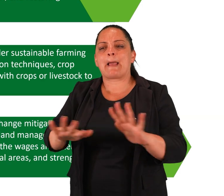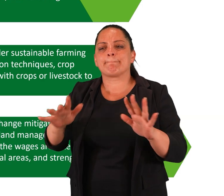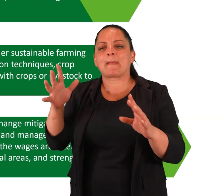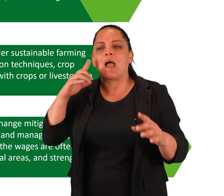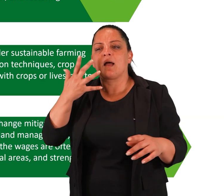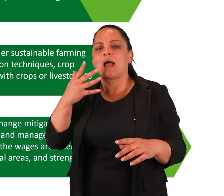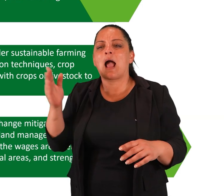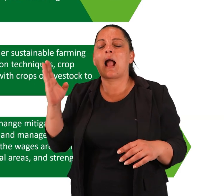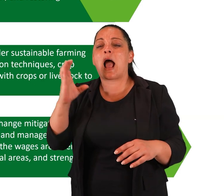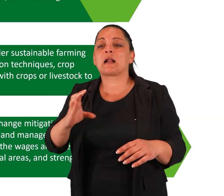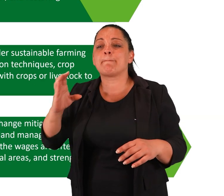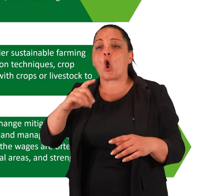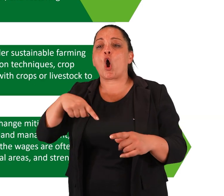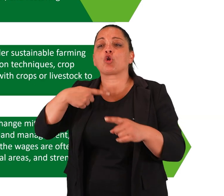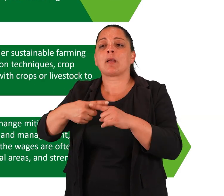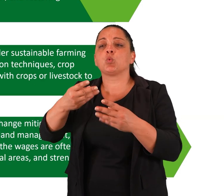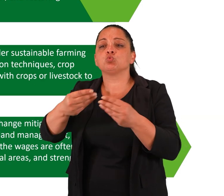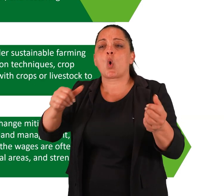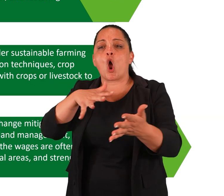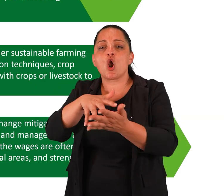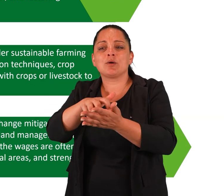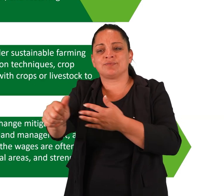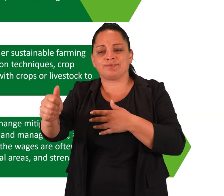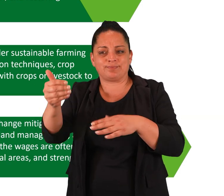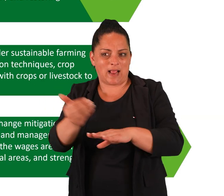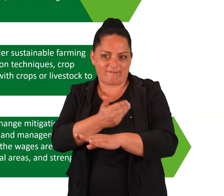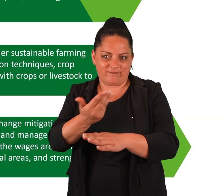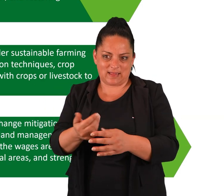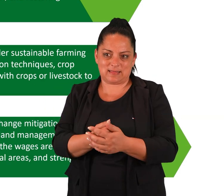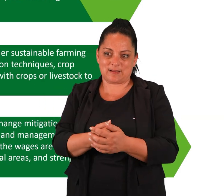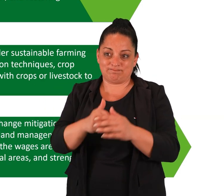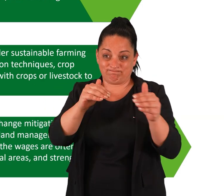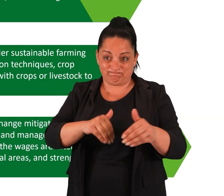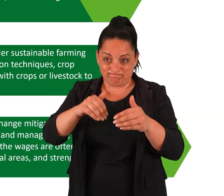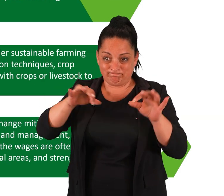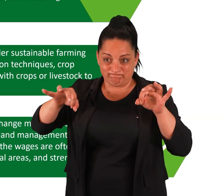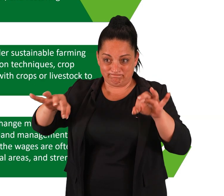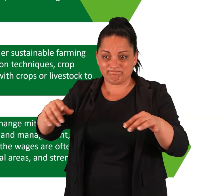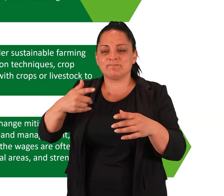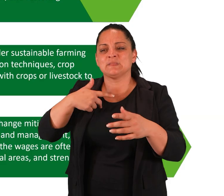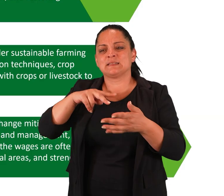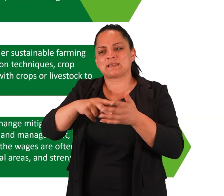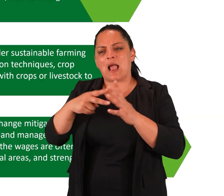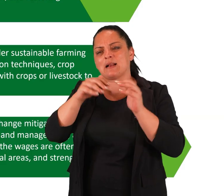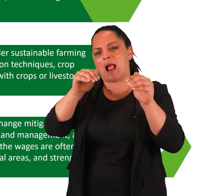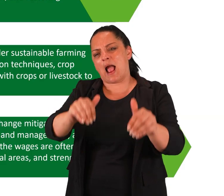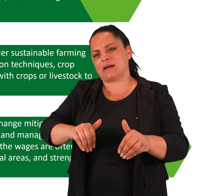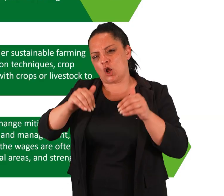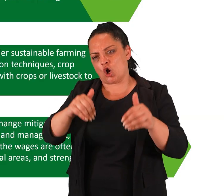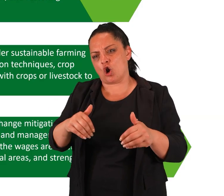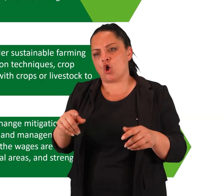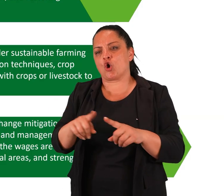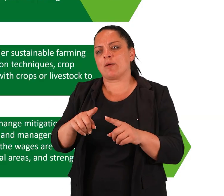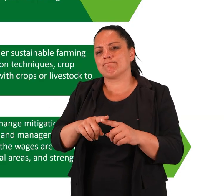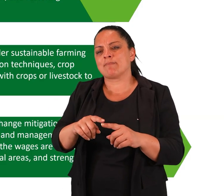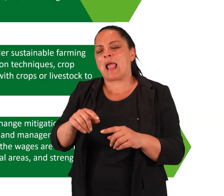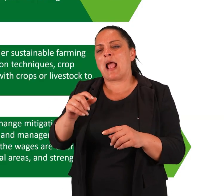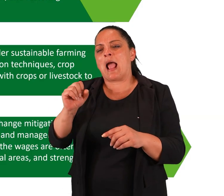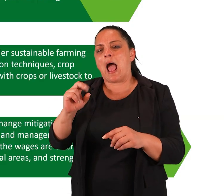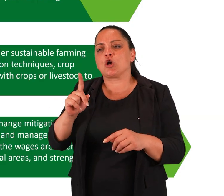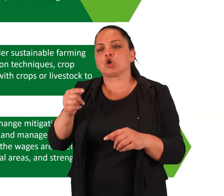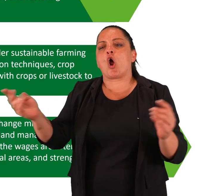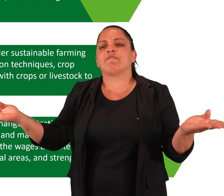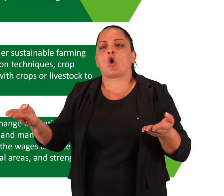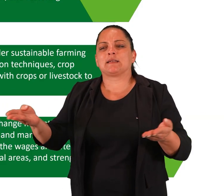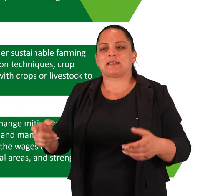preventing soil erosion. In eco-agriculture, planting is combined with sustainable farming techniques like agroforestry.